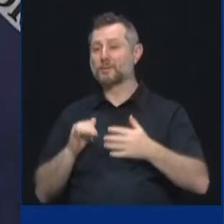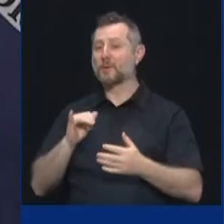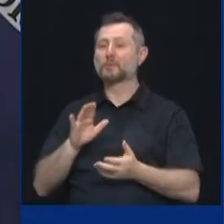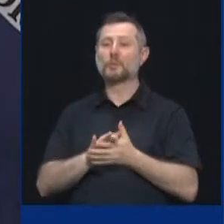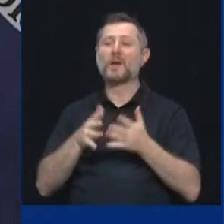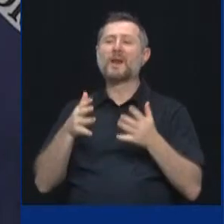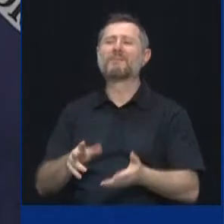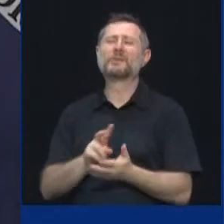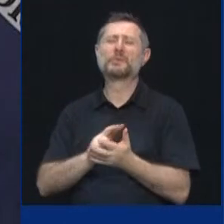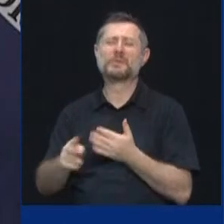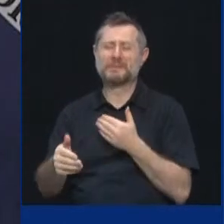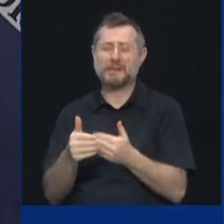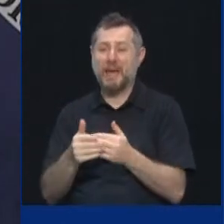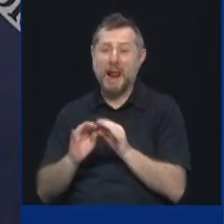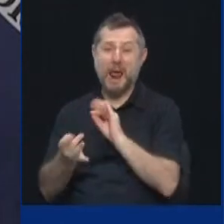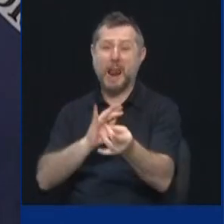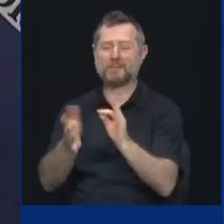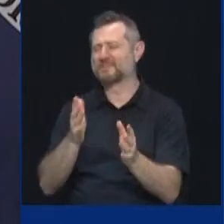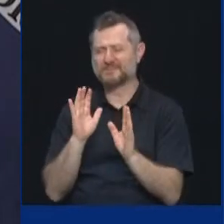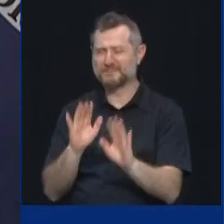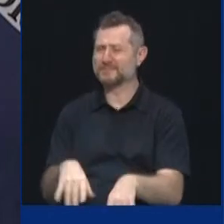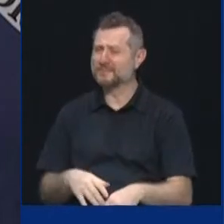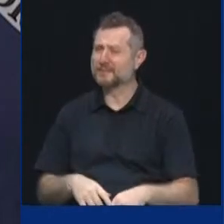You'd have to communicate with the teachers